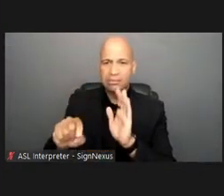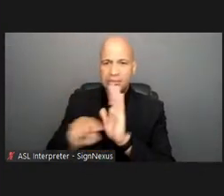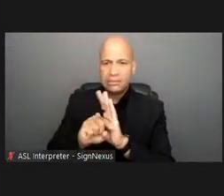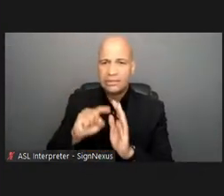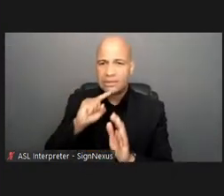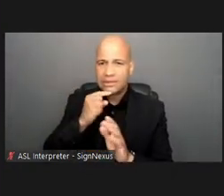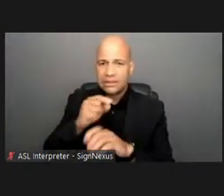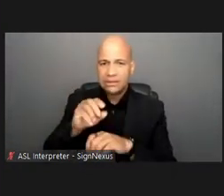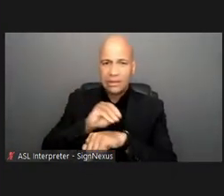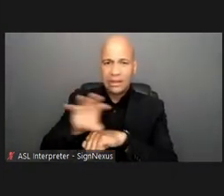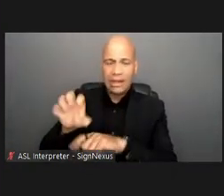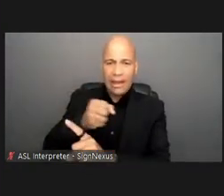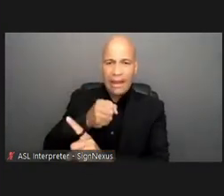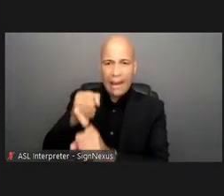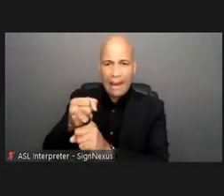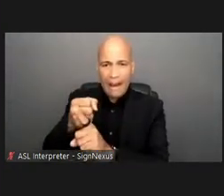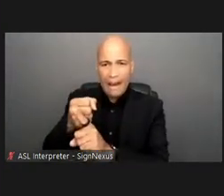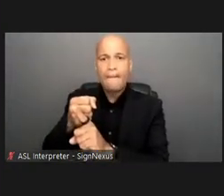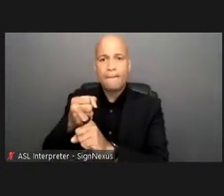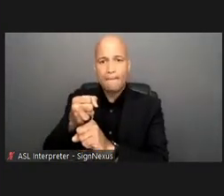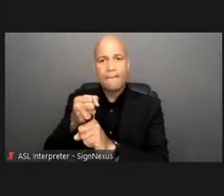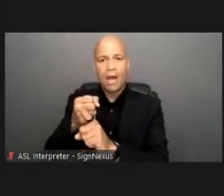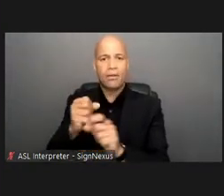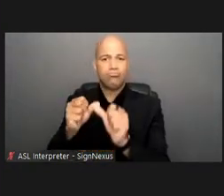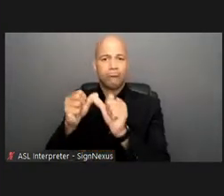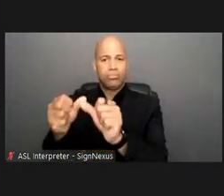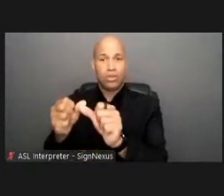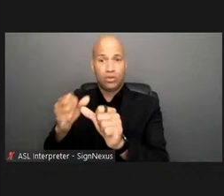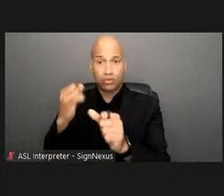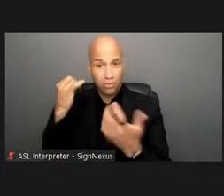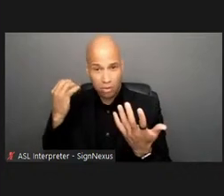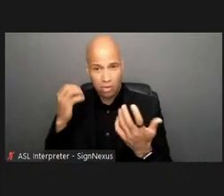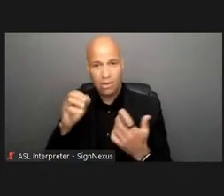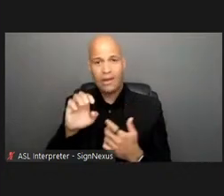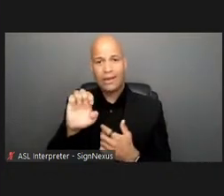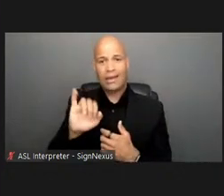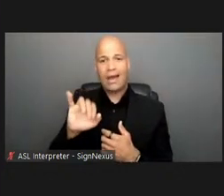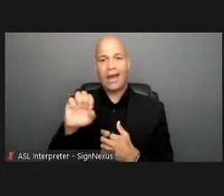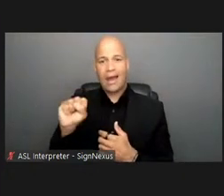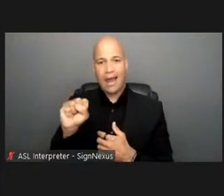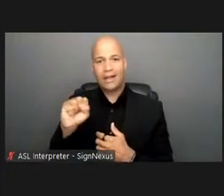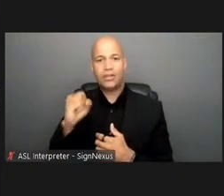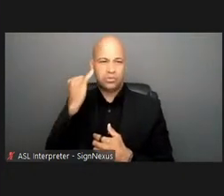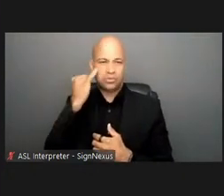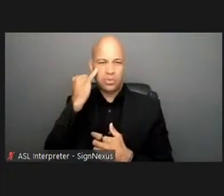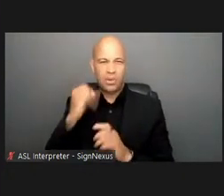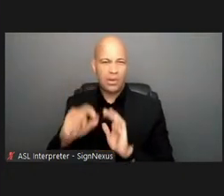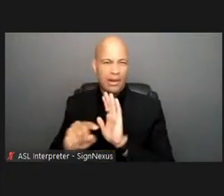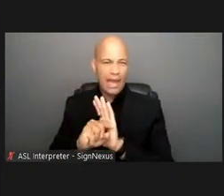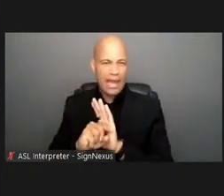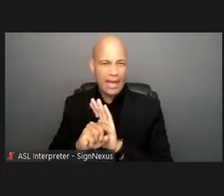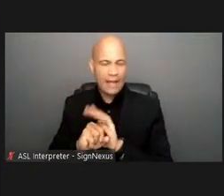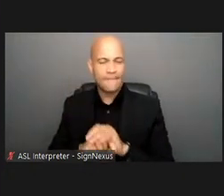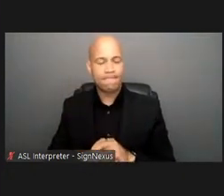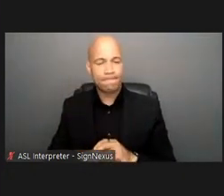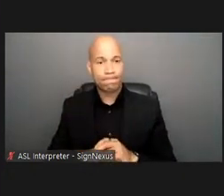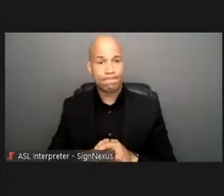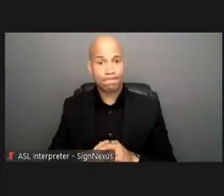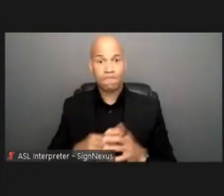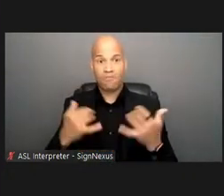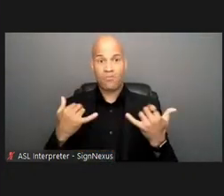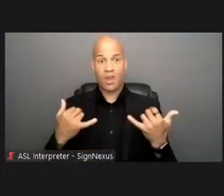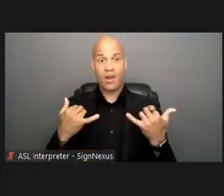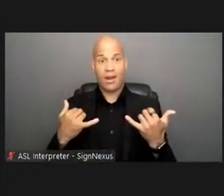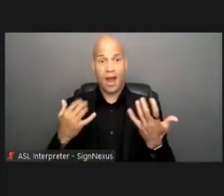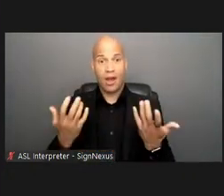be mitigated then an environmental impact statement or Eis would be required as noted our public comment period is open until